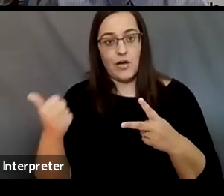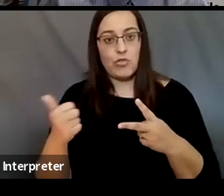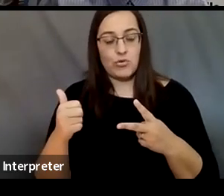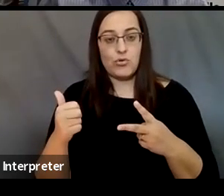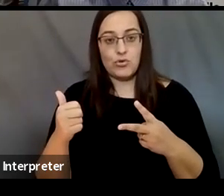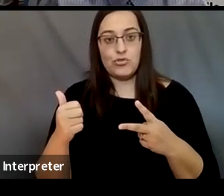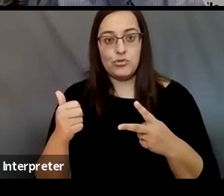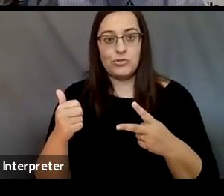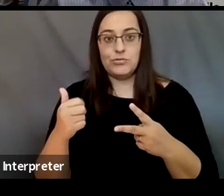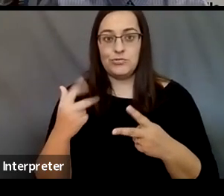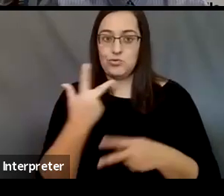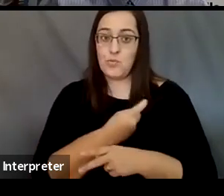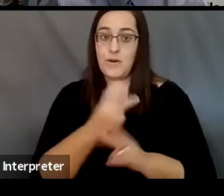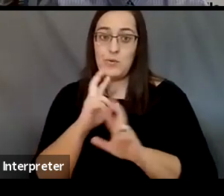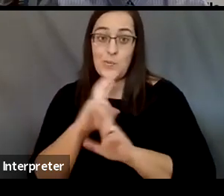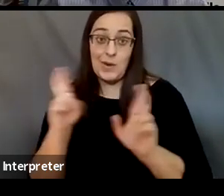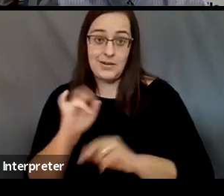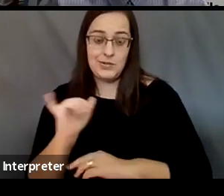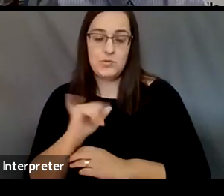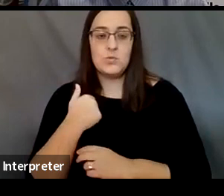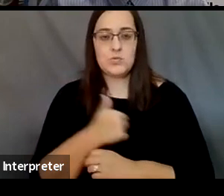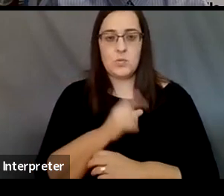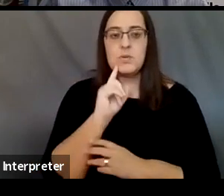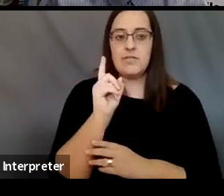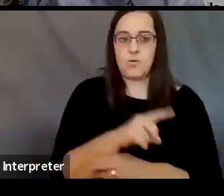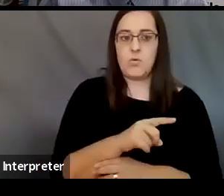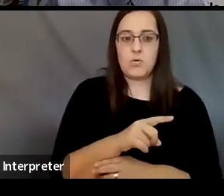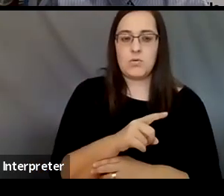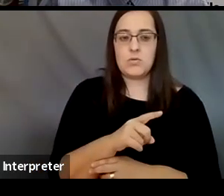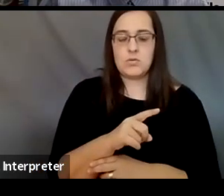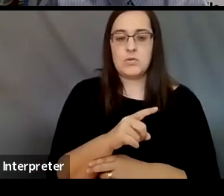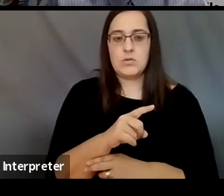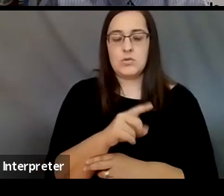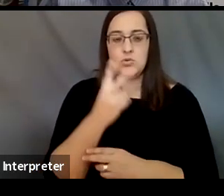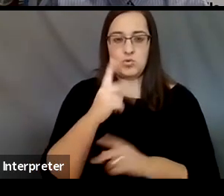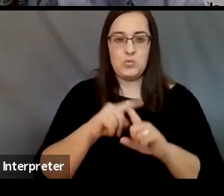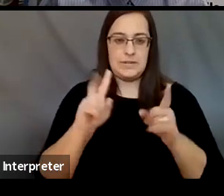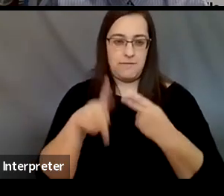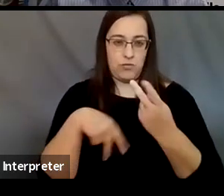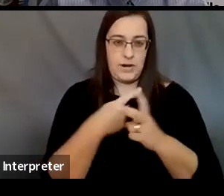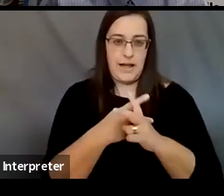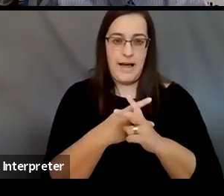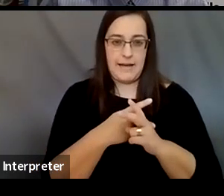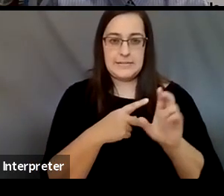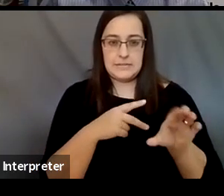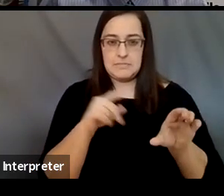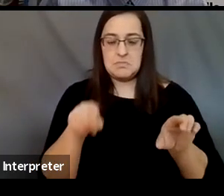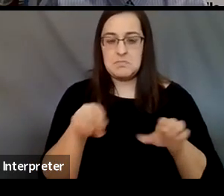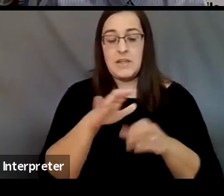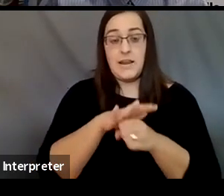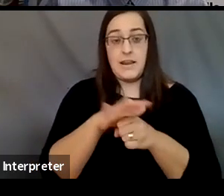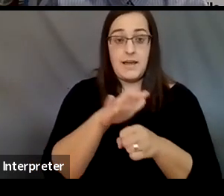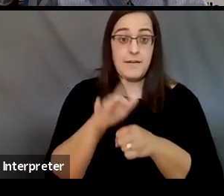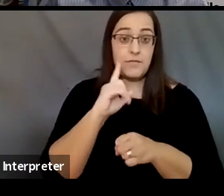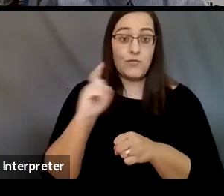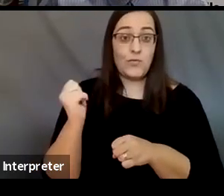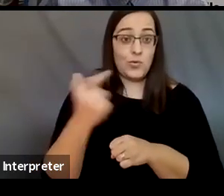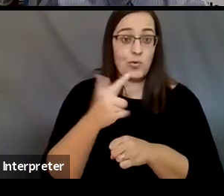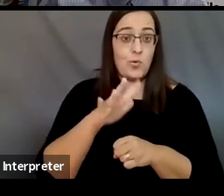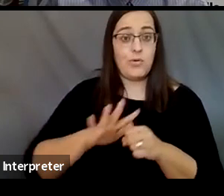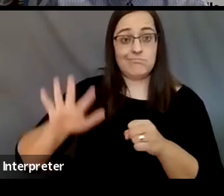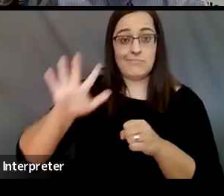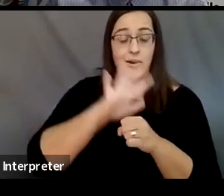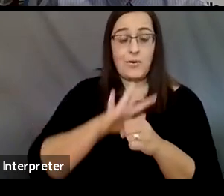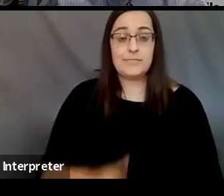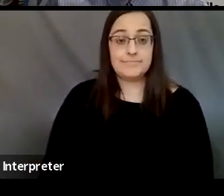planning there. And so we have ordered 2 different types of syringes and enough for our community.